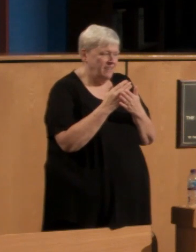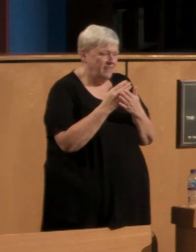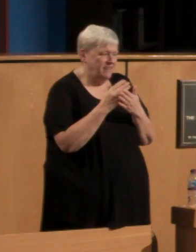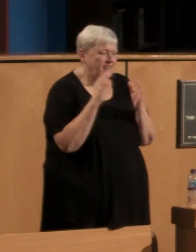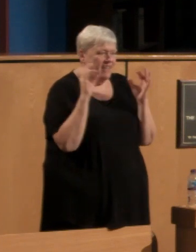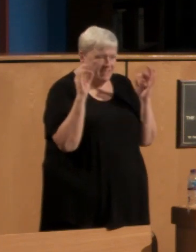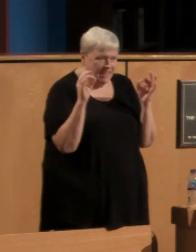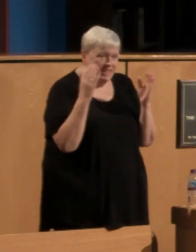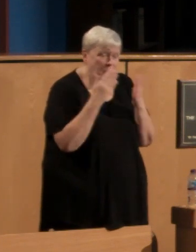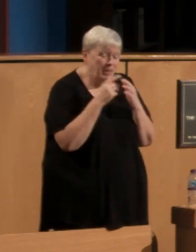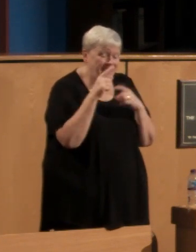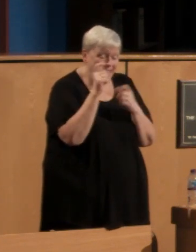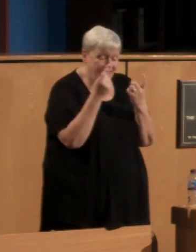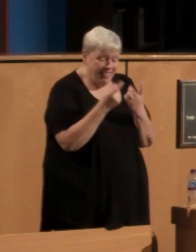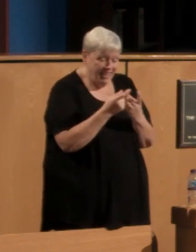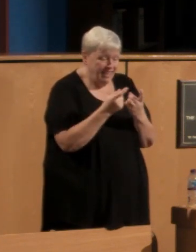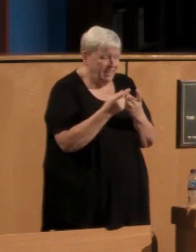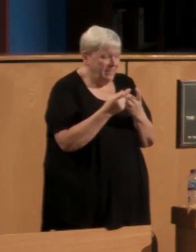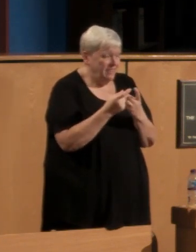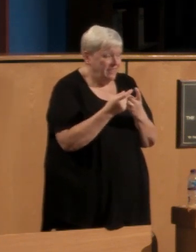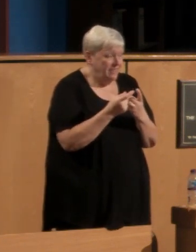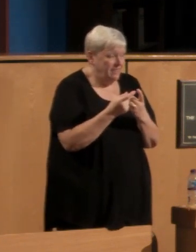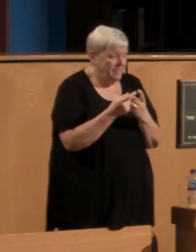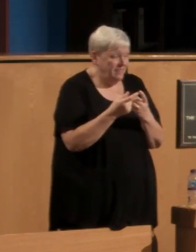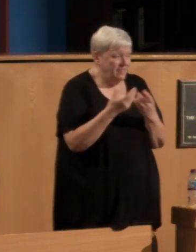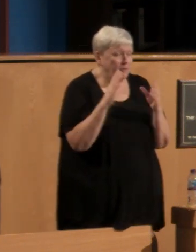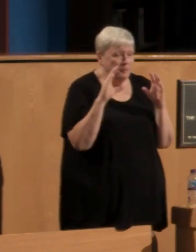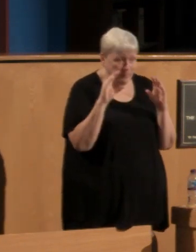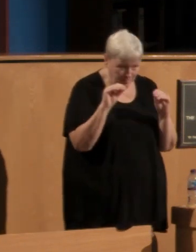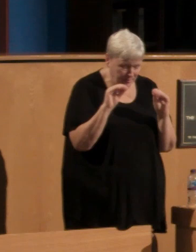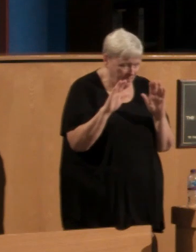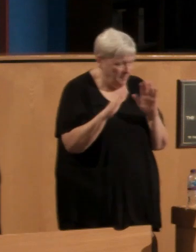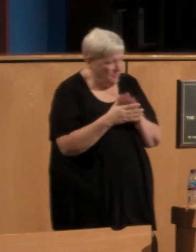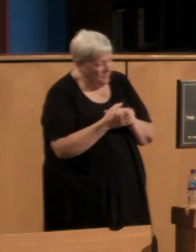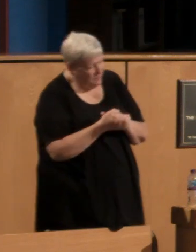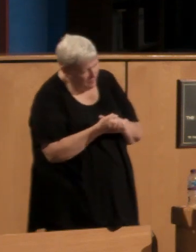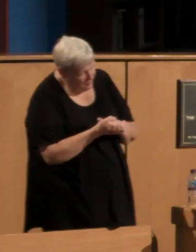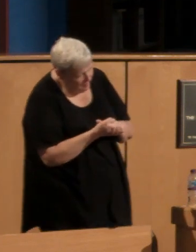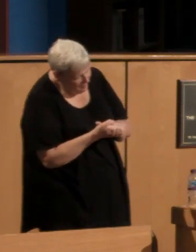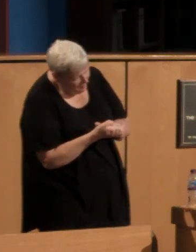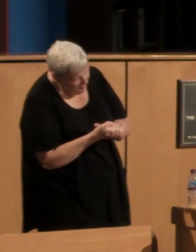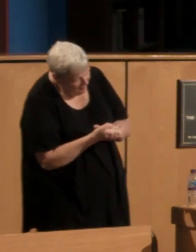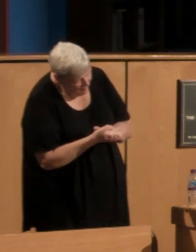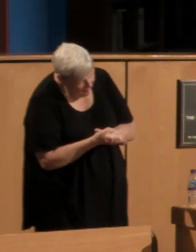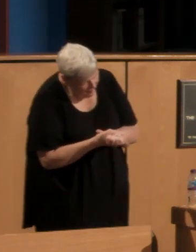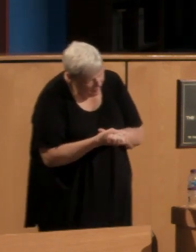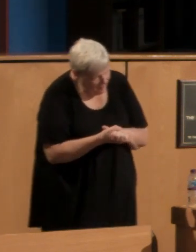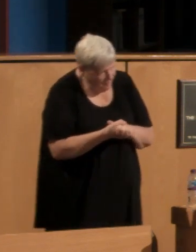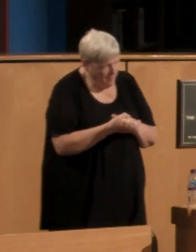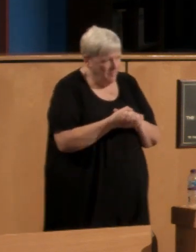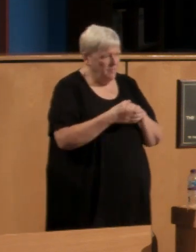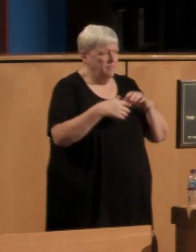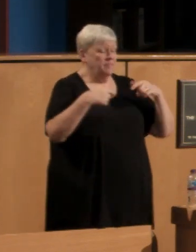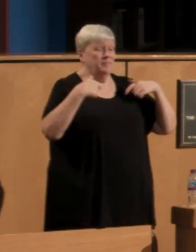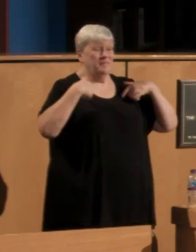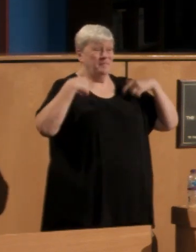being that thing. I've kind of lost my train of thought there, but I think that's about all I have to say about that. Yeah, I